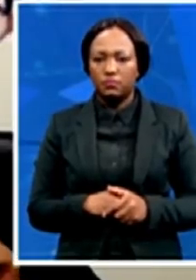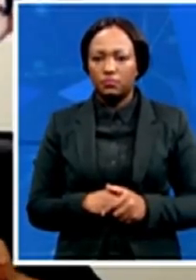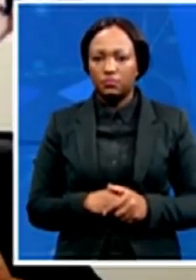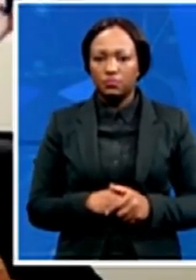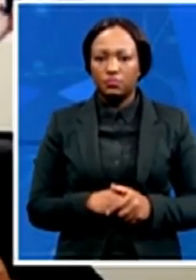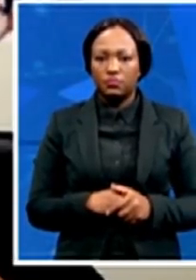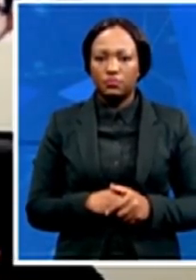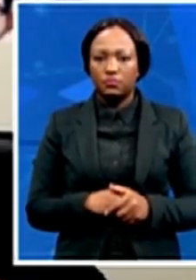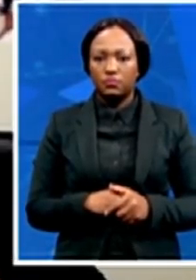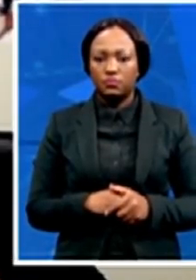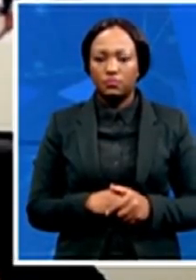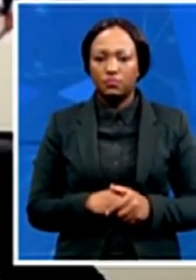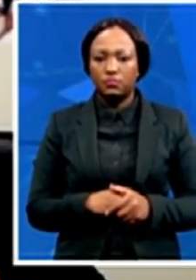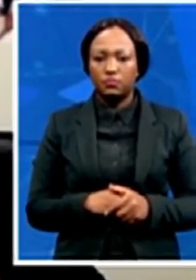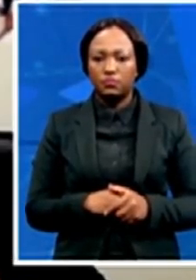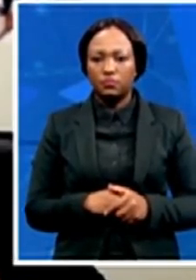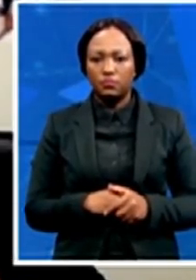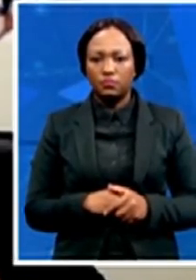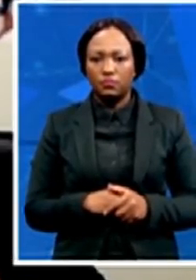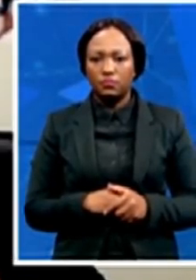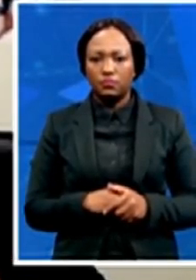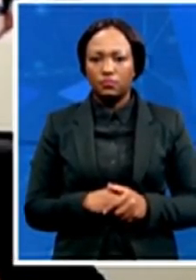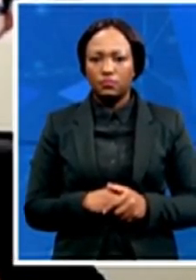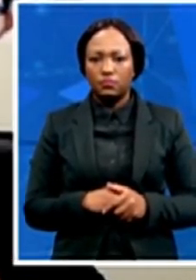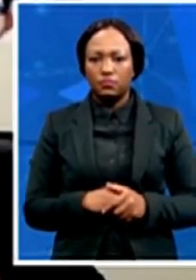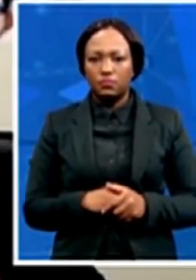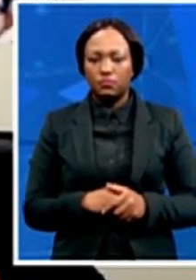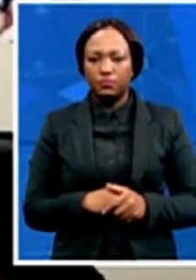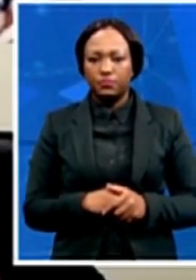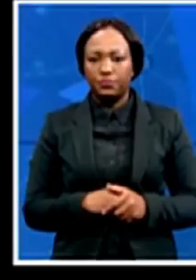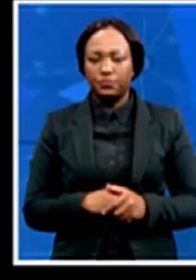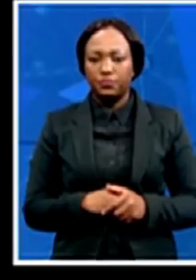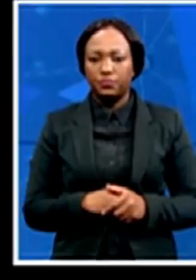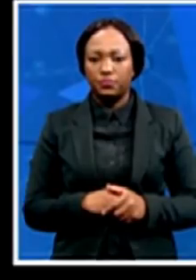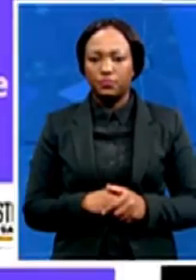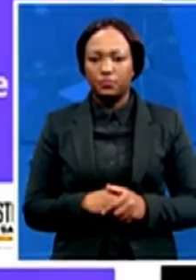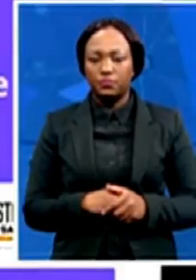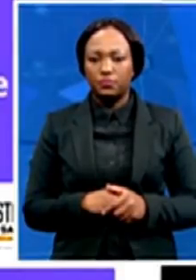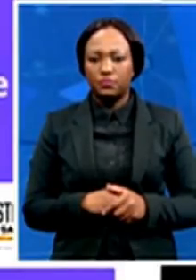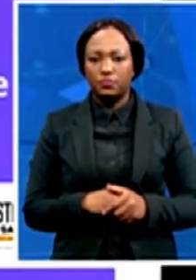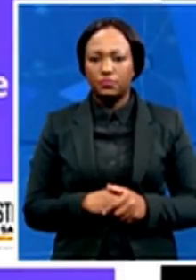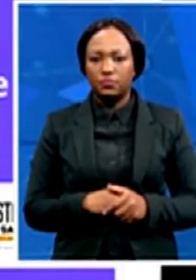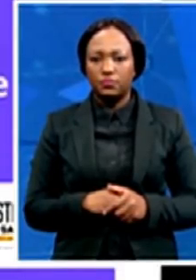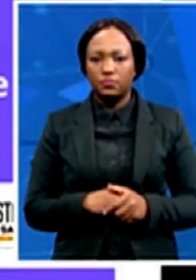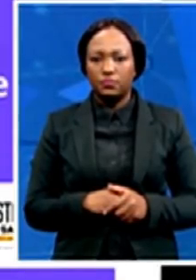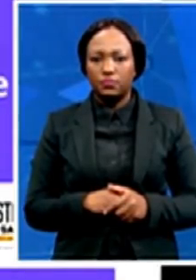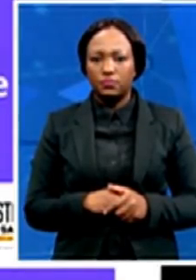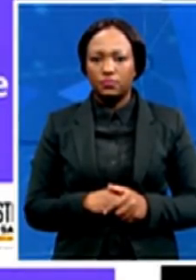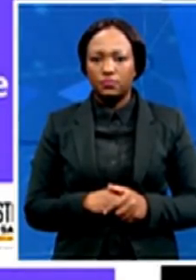That's it. How's that?